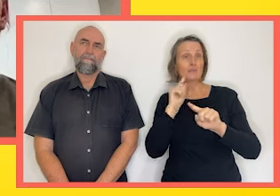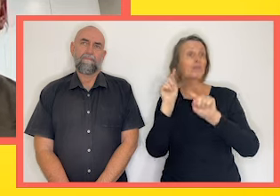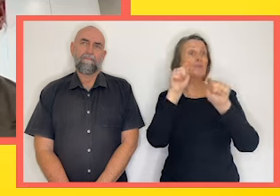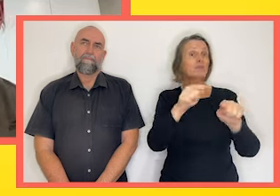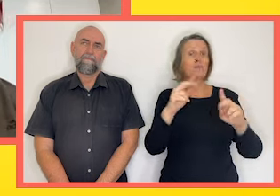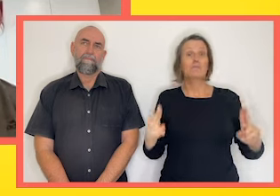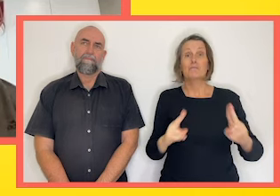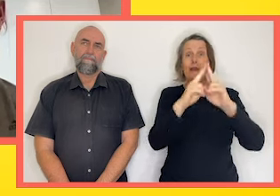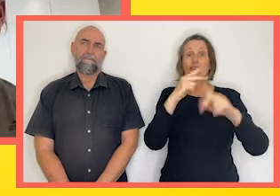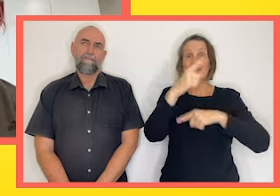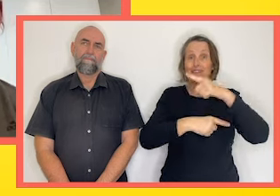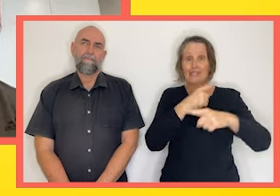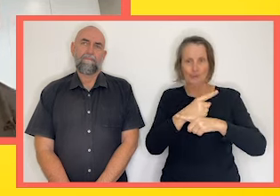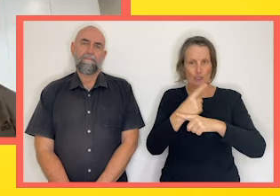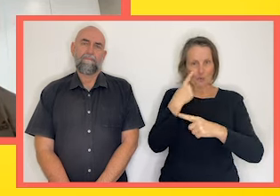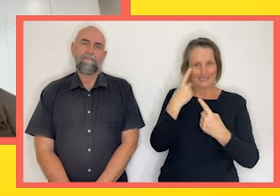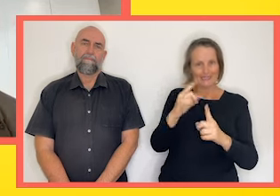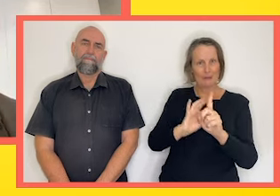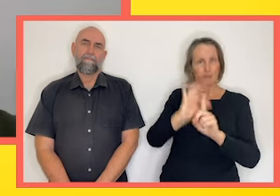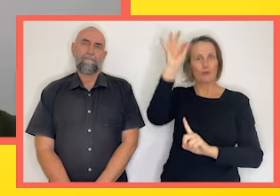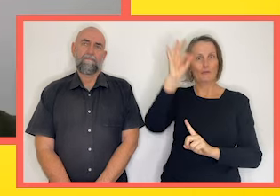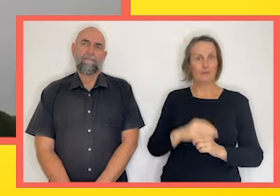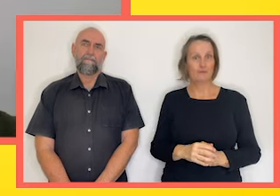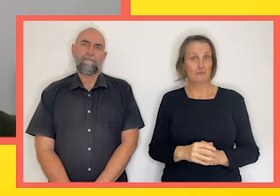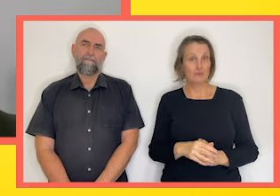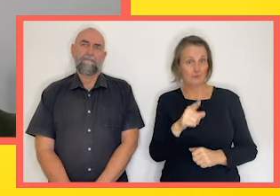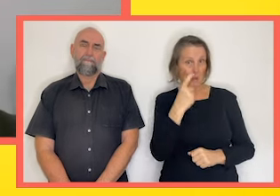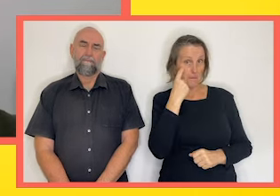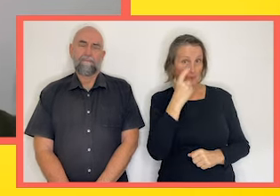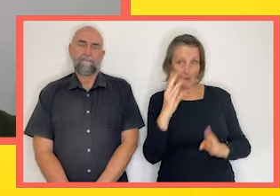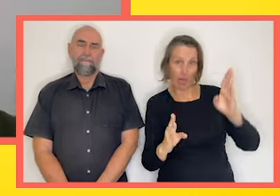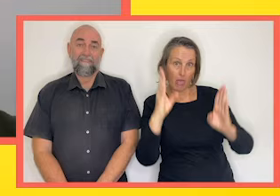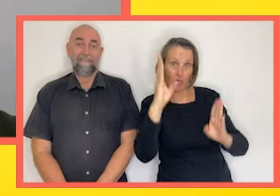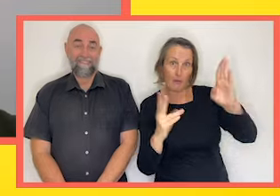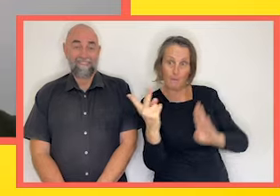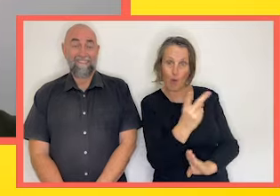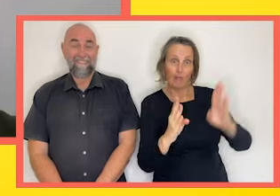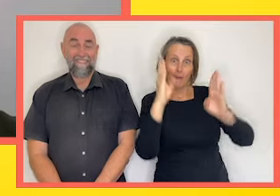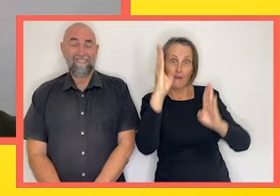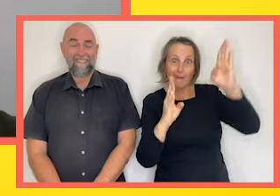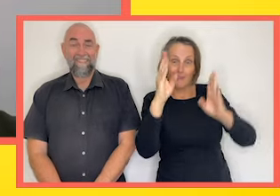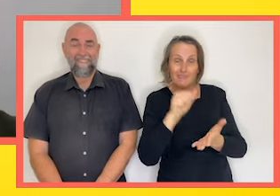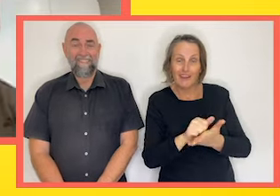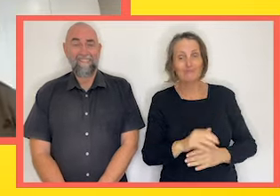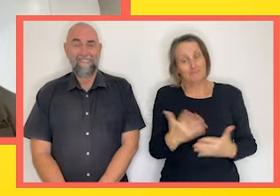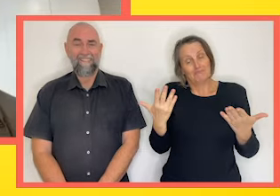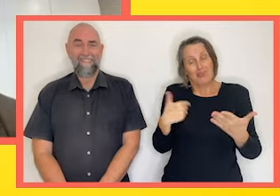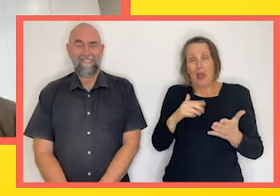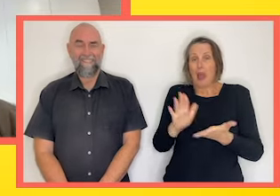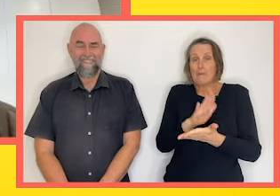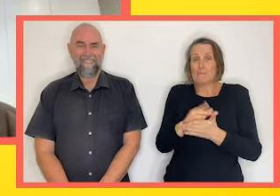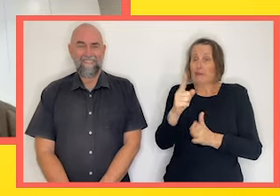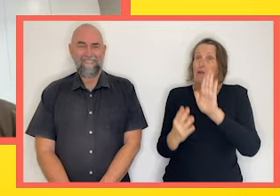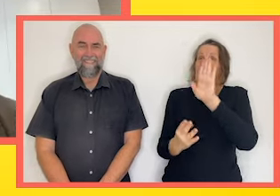in the next year or two, and he'll show something Watch special. out, mate. Watch out. We'll be sure to to keep an eye out for him. I'm happy to lose